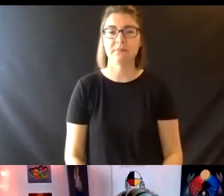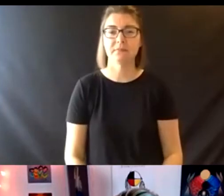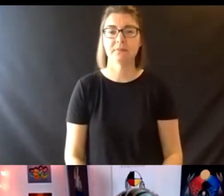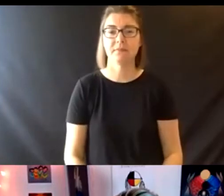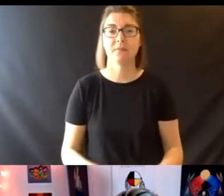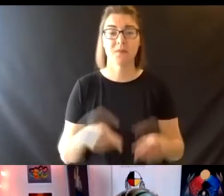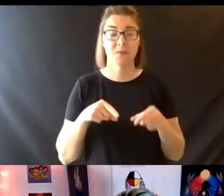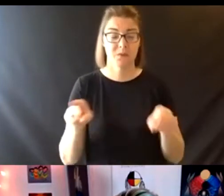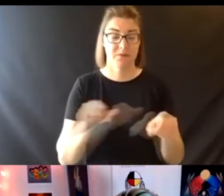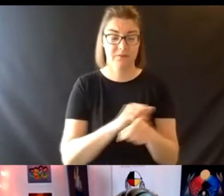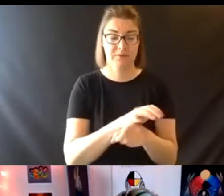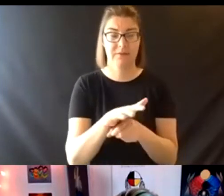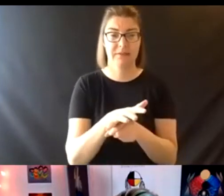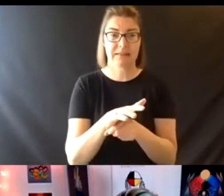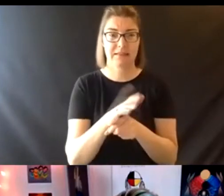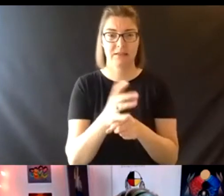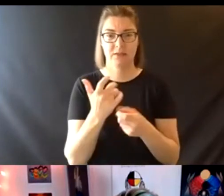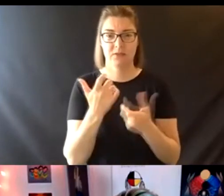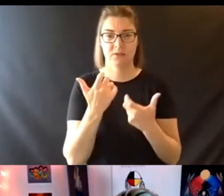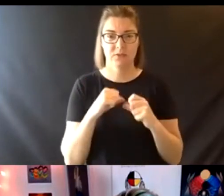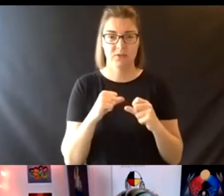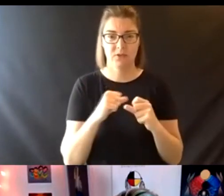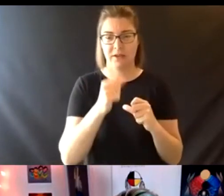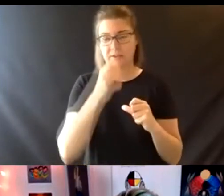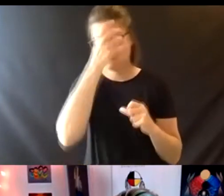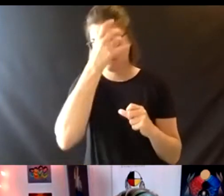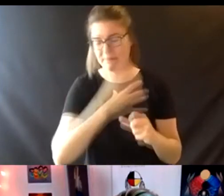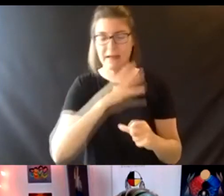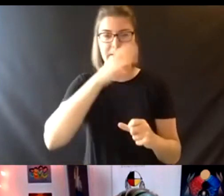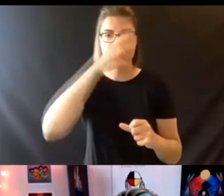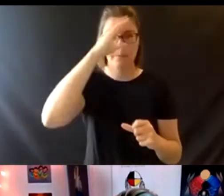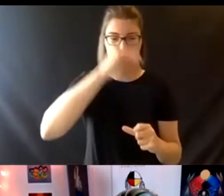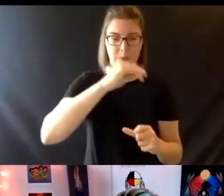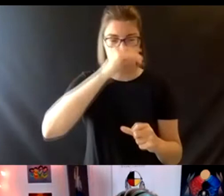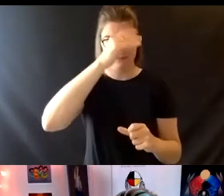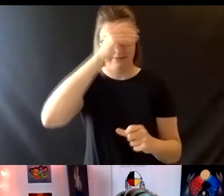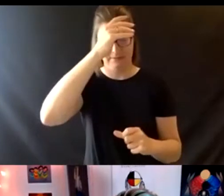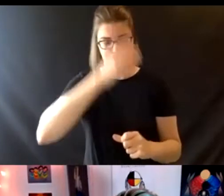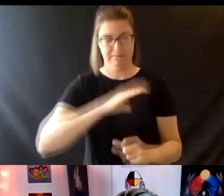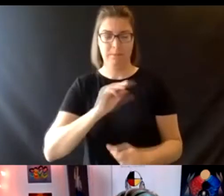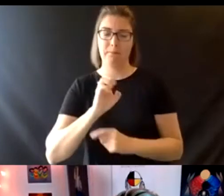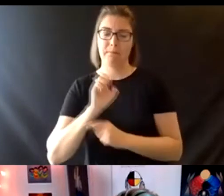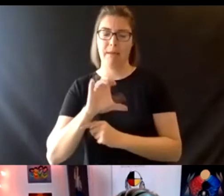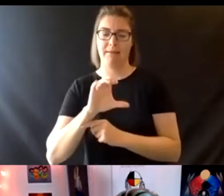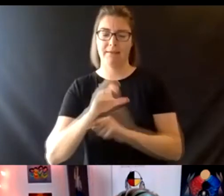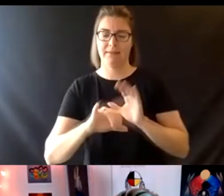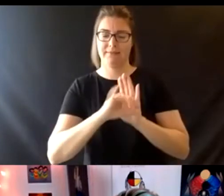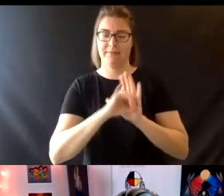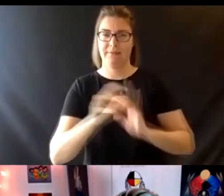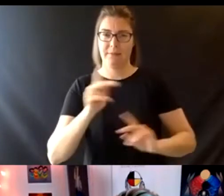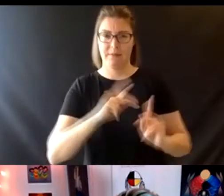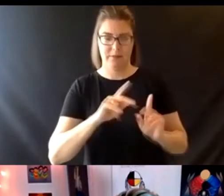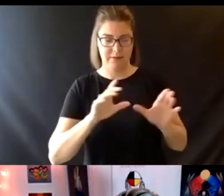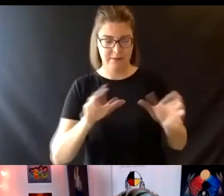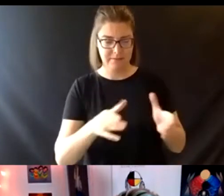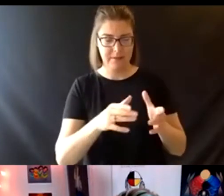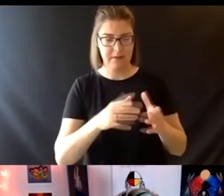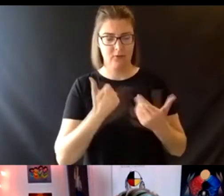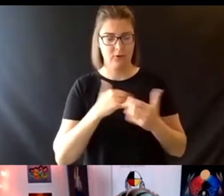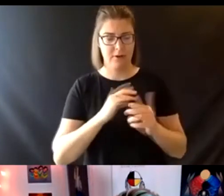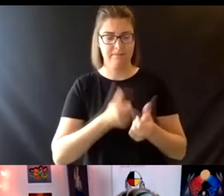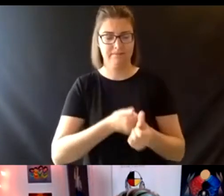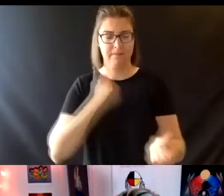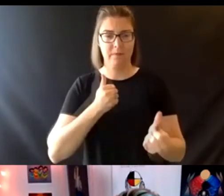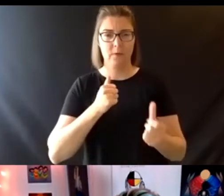coronavirus pandemic, the need to mobilize men, boys, and male masculine identifying folks to prevent gender-based violence